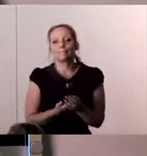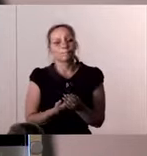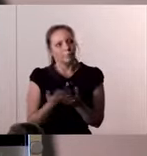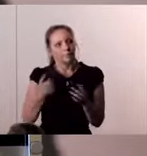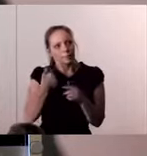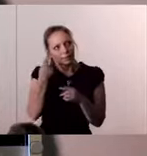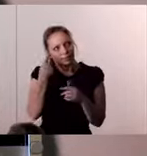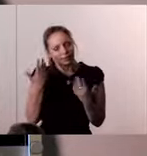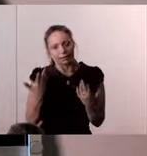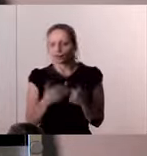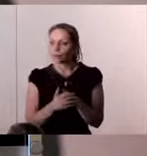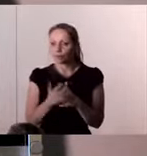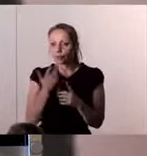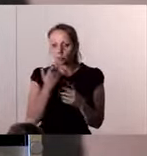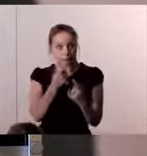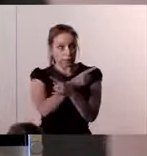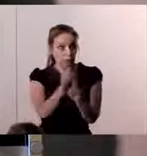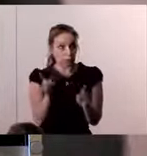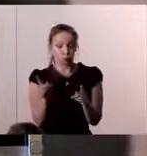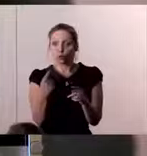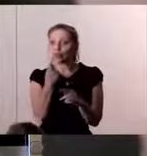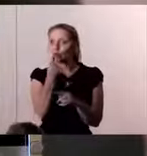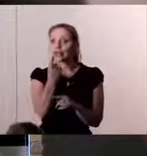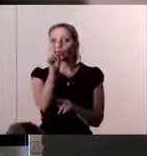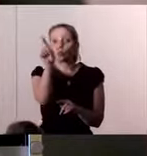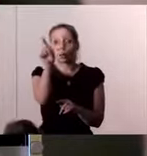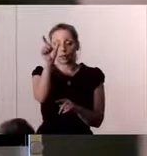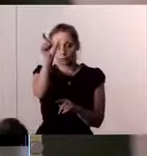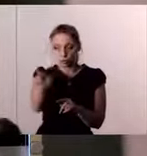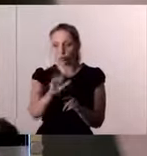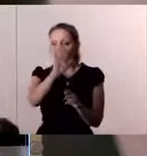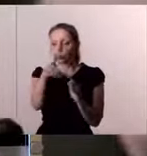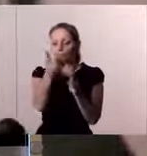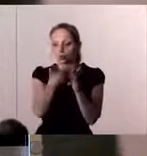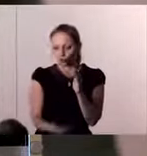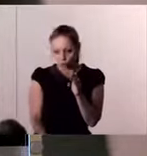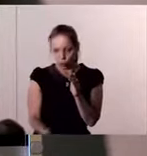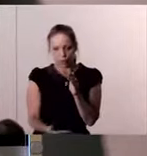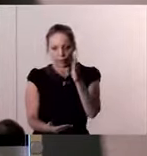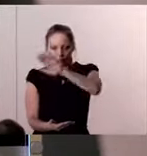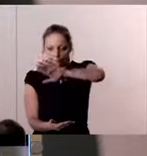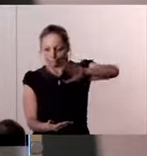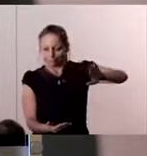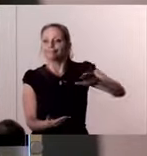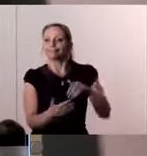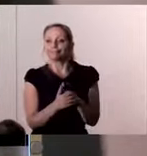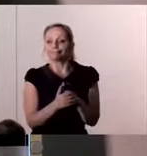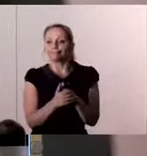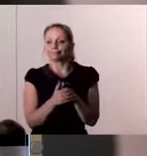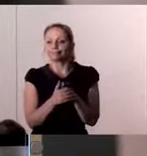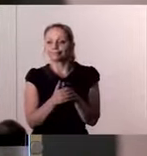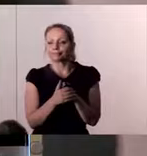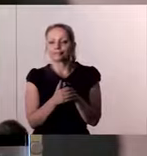And I think when you tell one single story at the expense of all this incredible human diversity, then